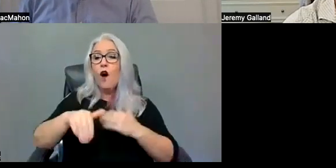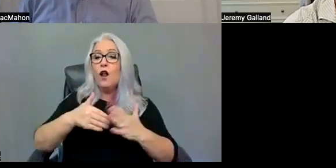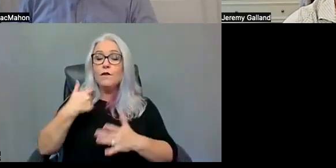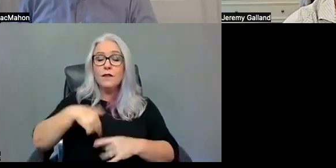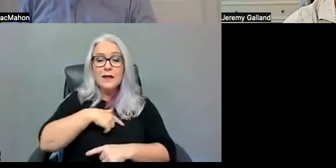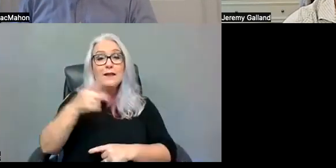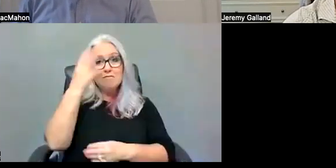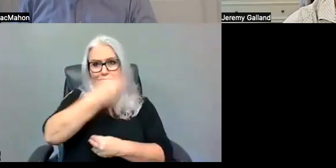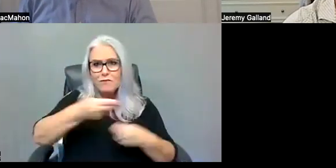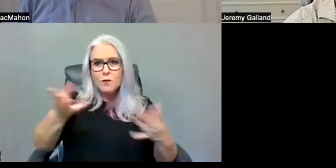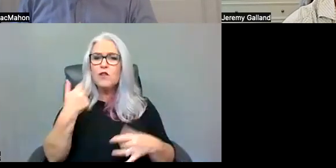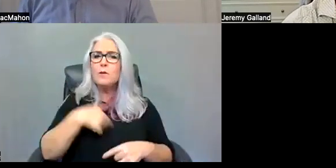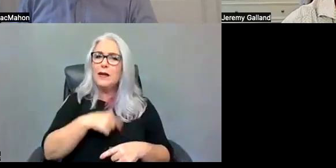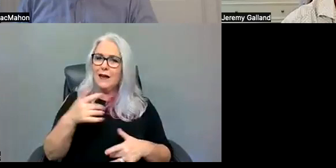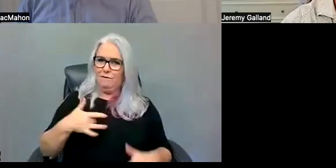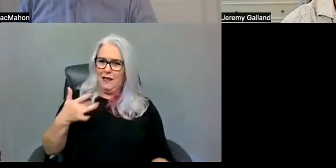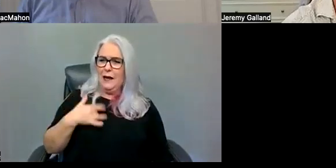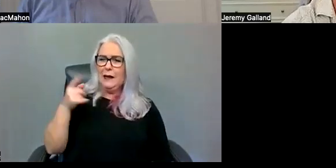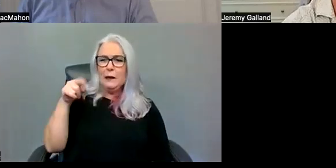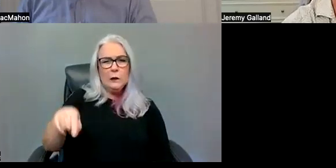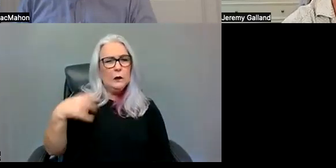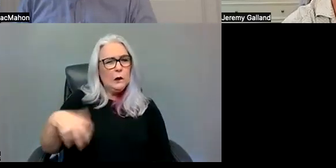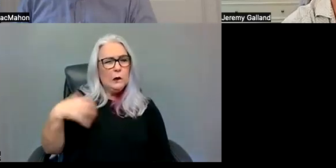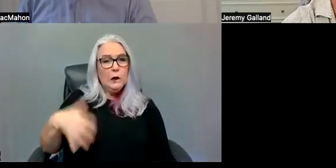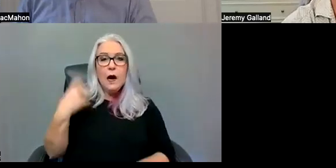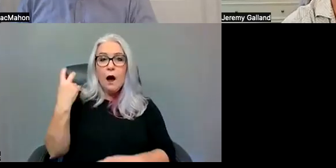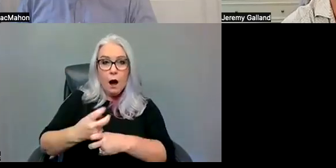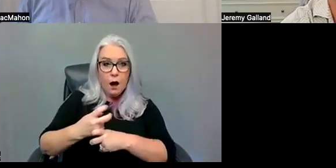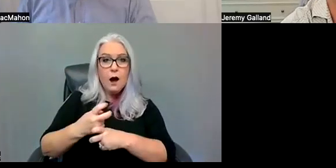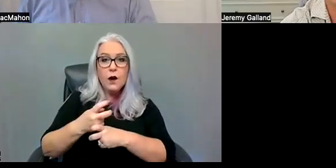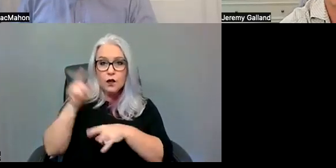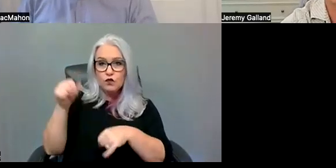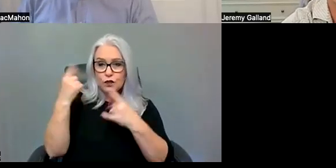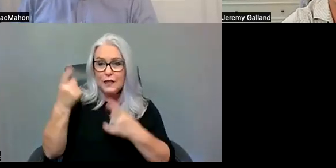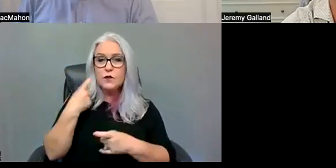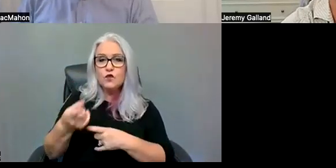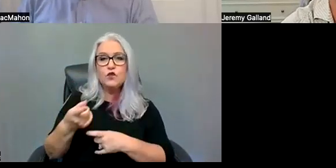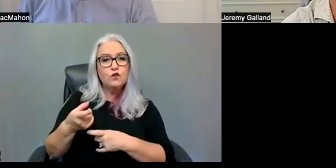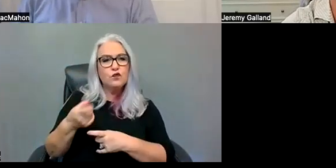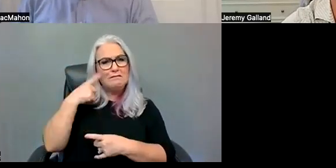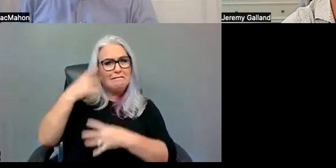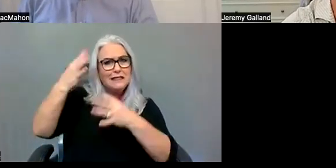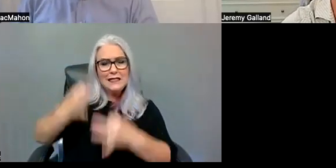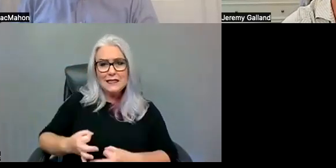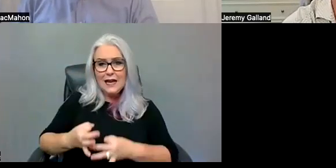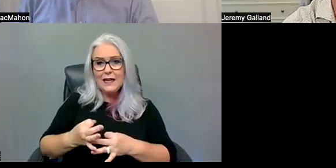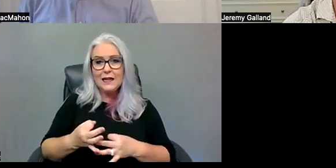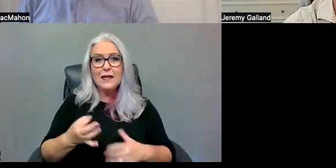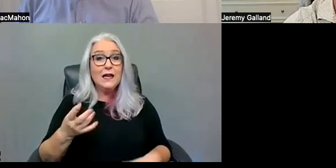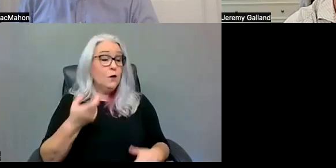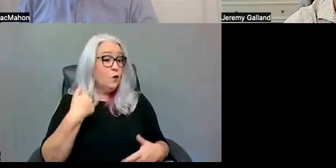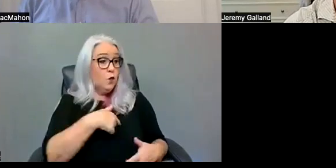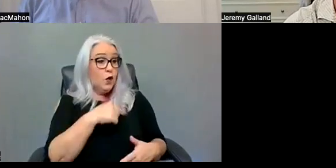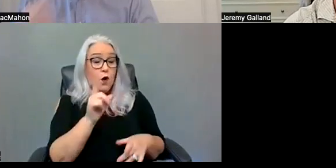have to make these tough calls. In the end, it does come into budgets, and you can push back as you see that we're buying Chromebooks every 3